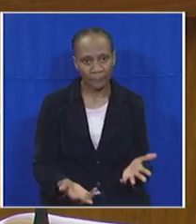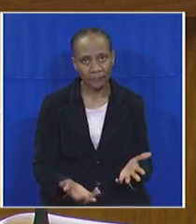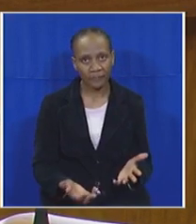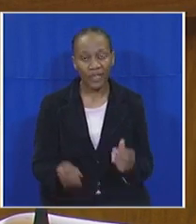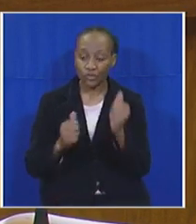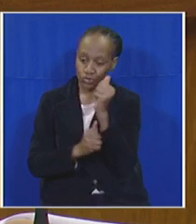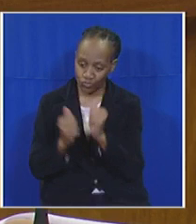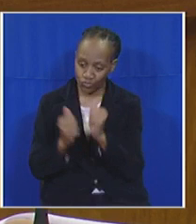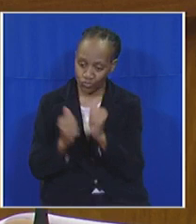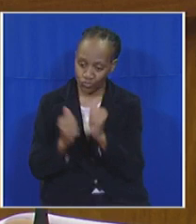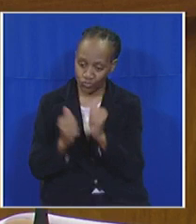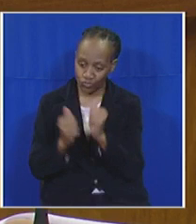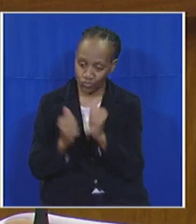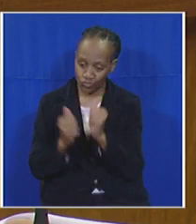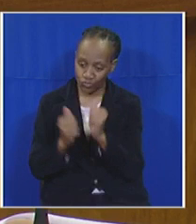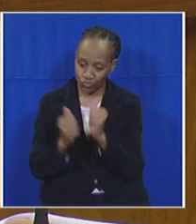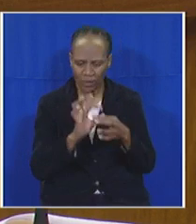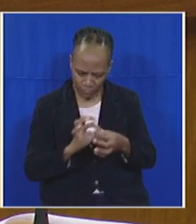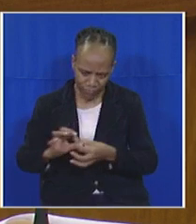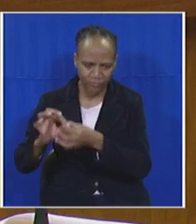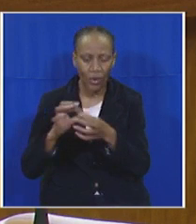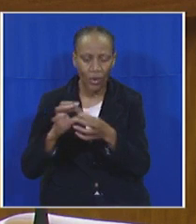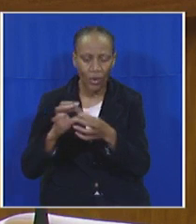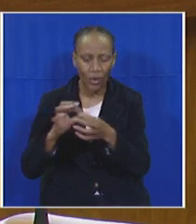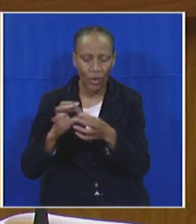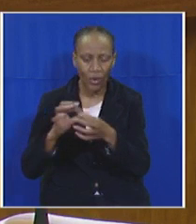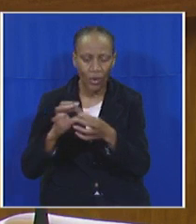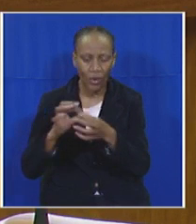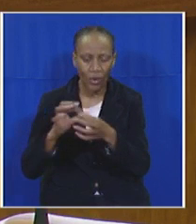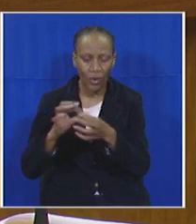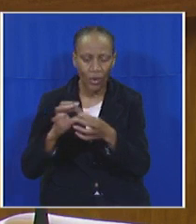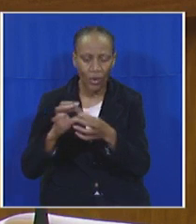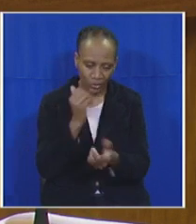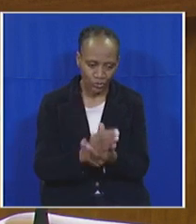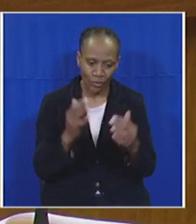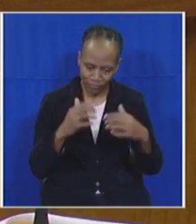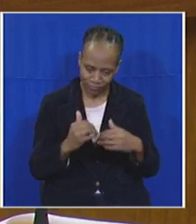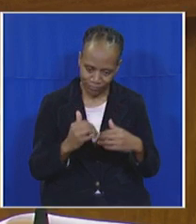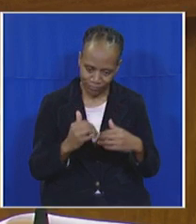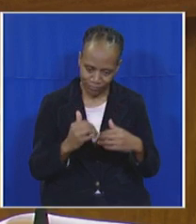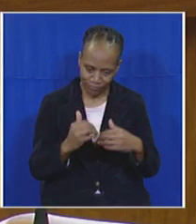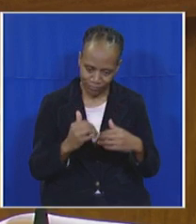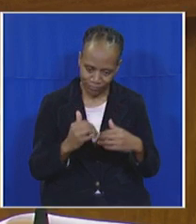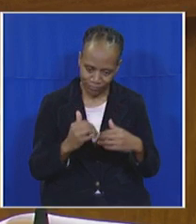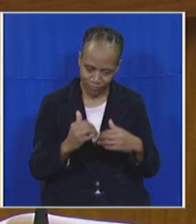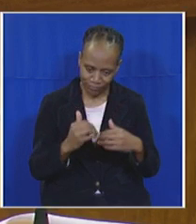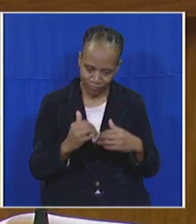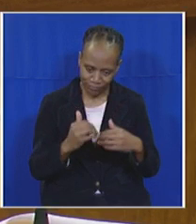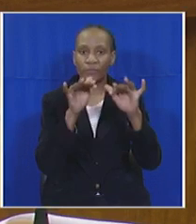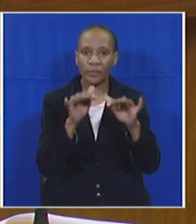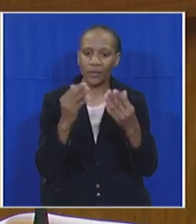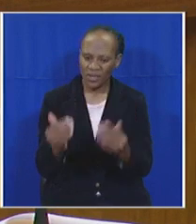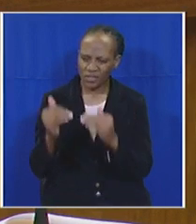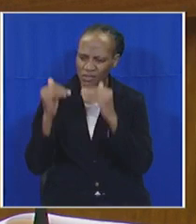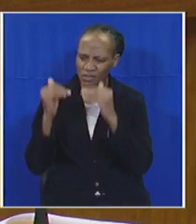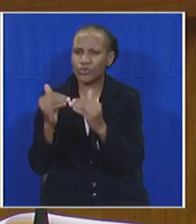structures should establish strong collaborative working relations to create decent living conditions and improve delivery of services